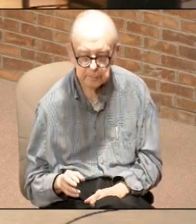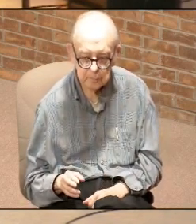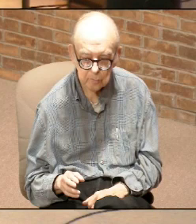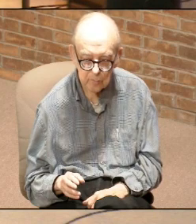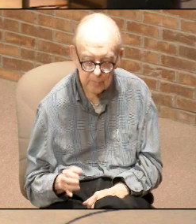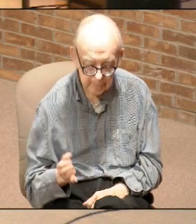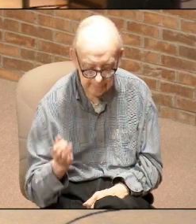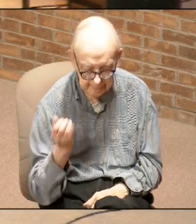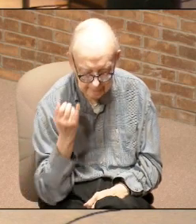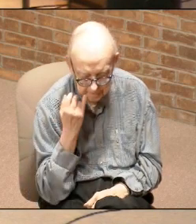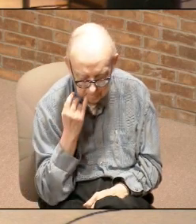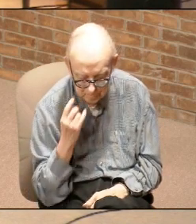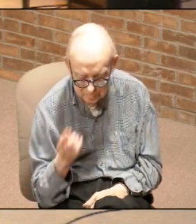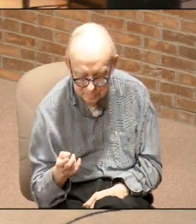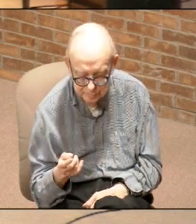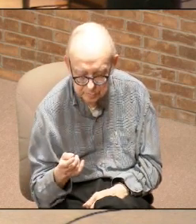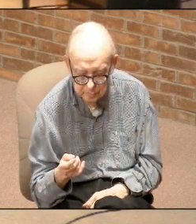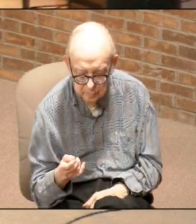if you